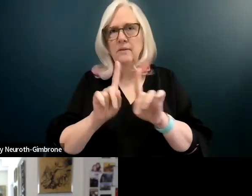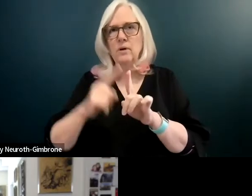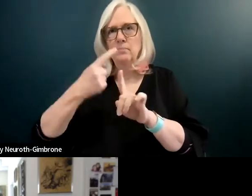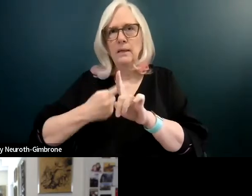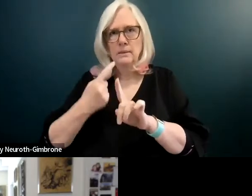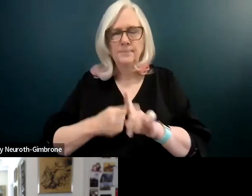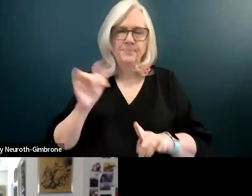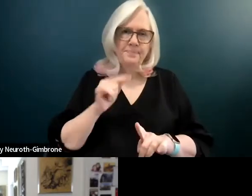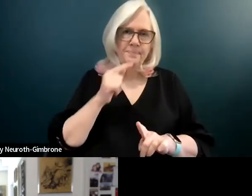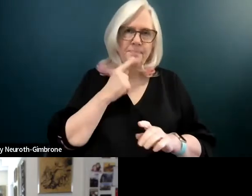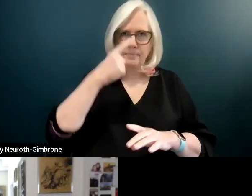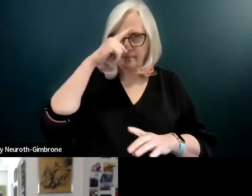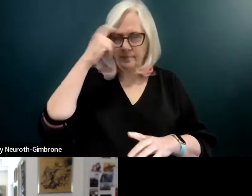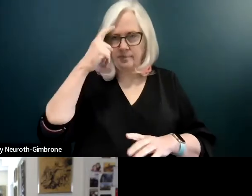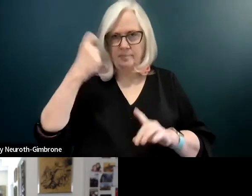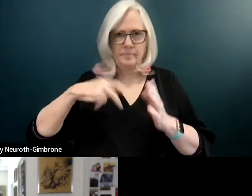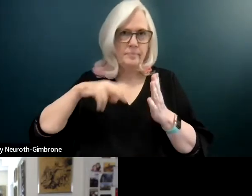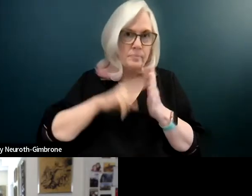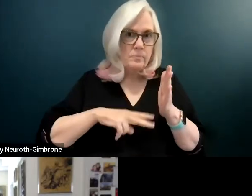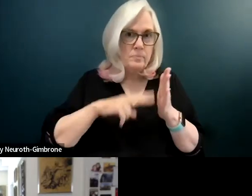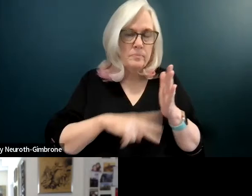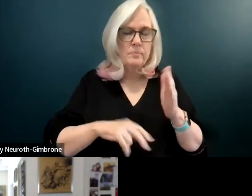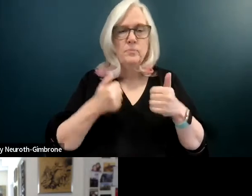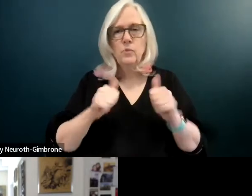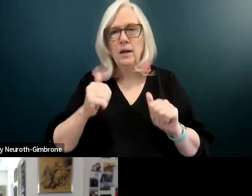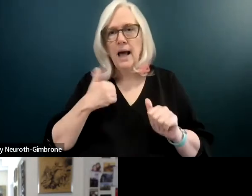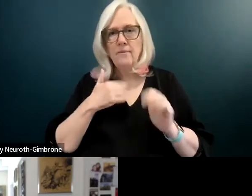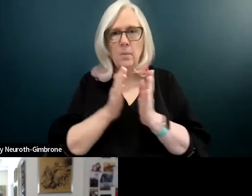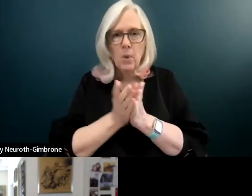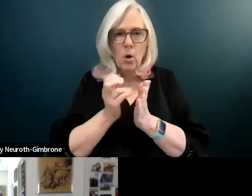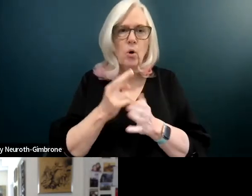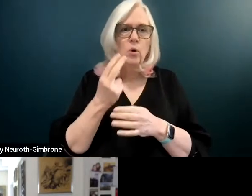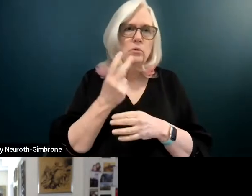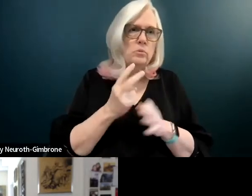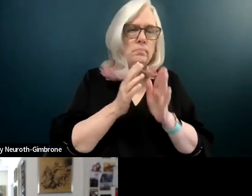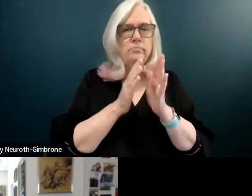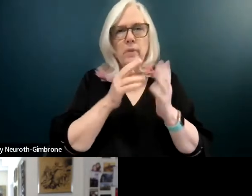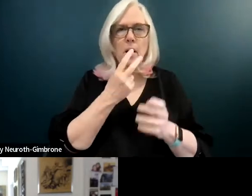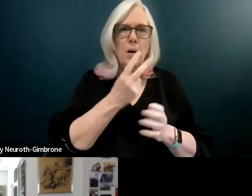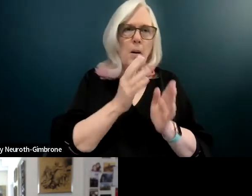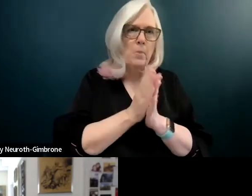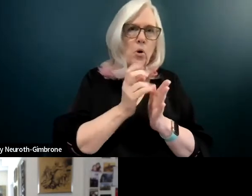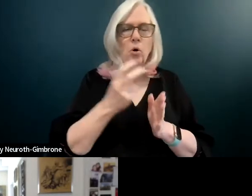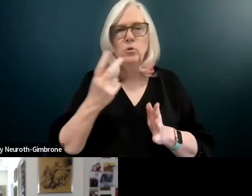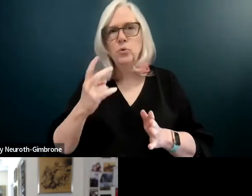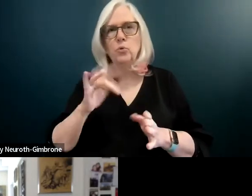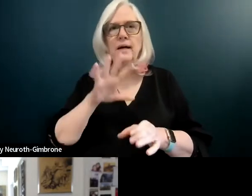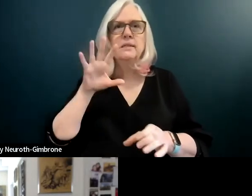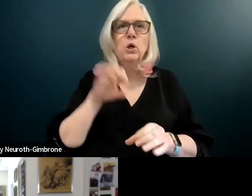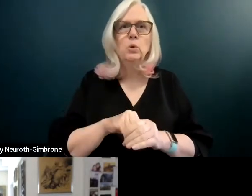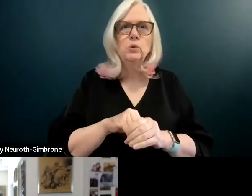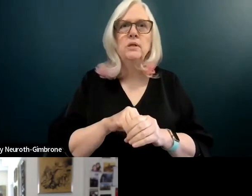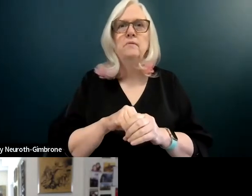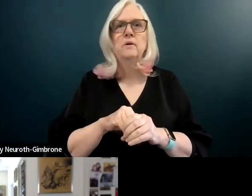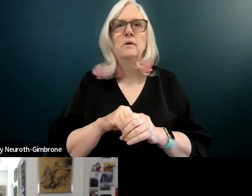reading, trying to have, a book or two that is inclusive of